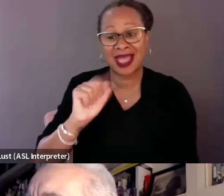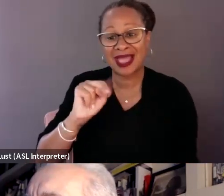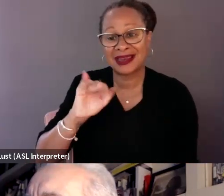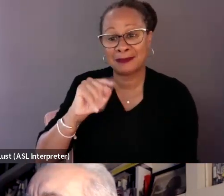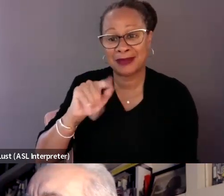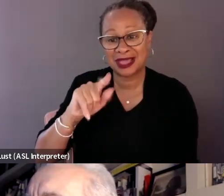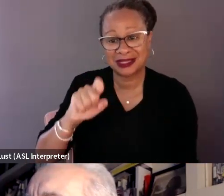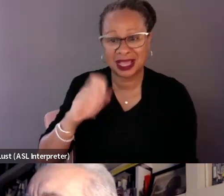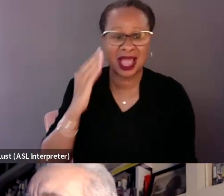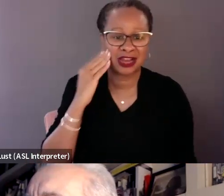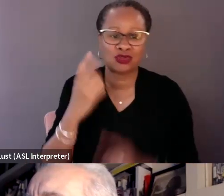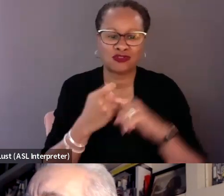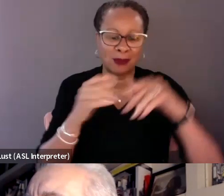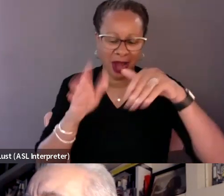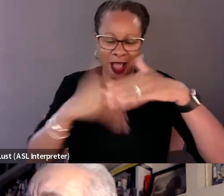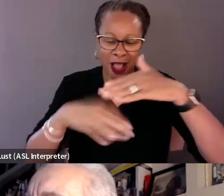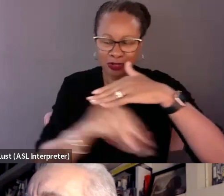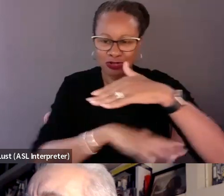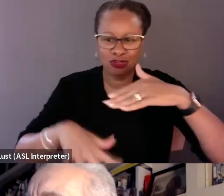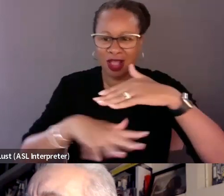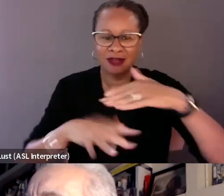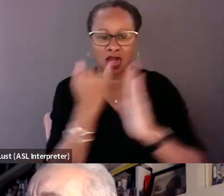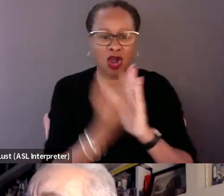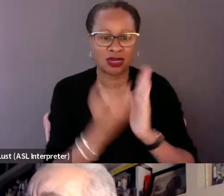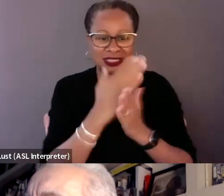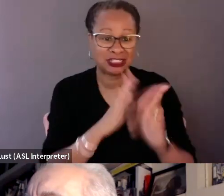an underground art scene yourself, so did you feel a connection